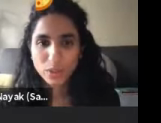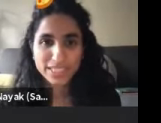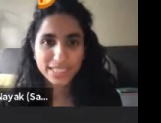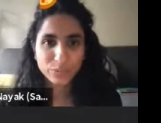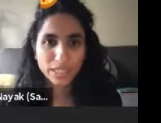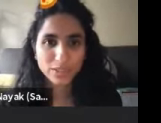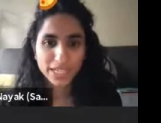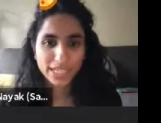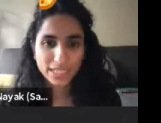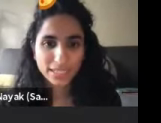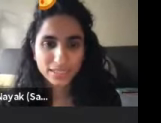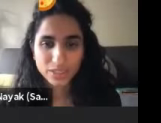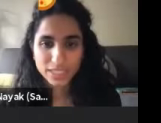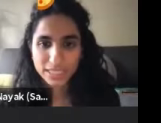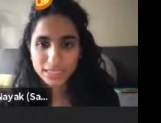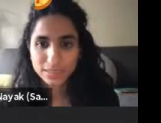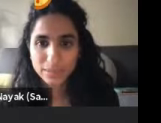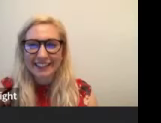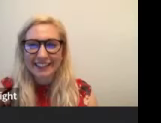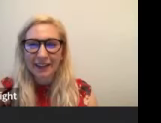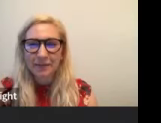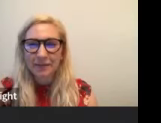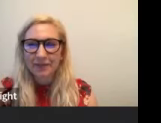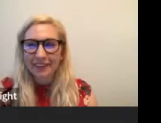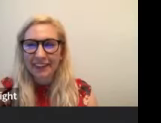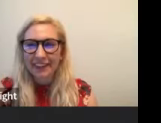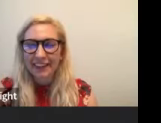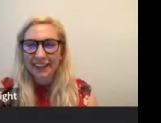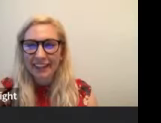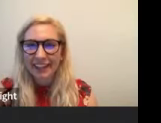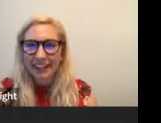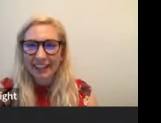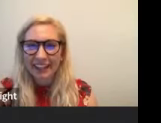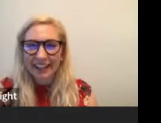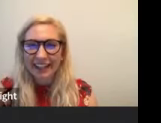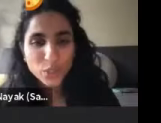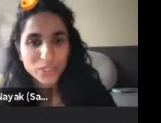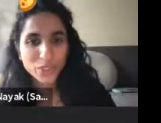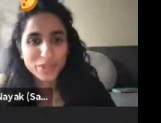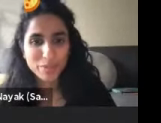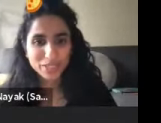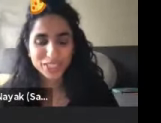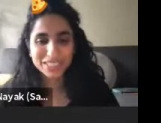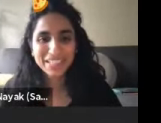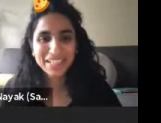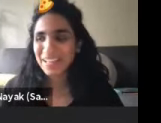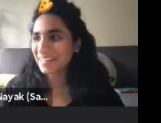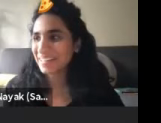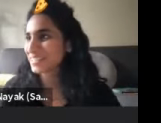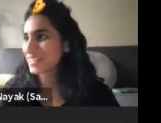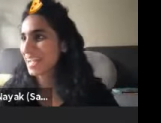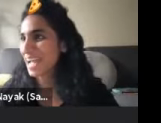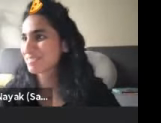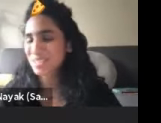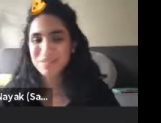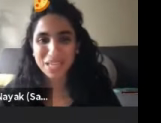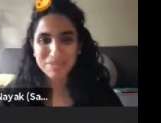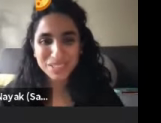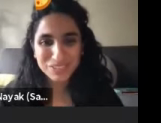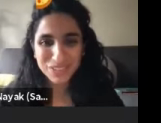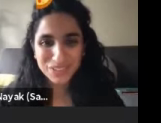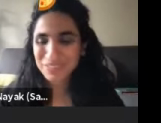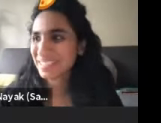You all can see it well, right, Christina? Yeah. Yep. Okay, awesome. In case you were wondering who was who in the picture, here I have